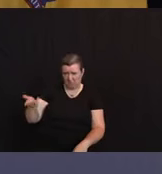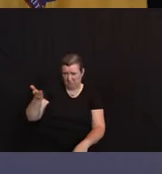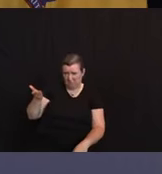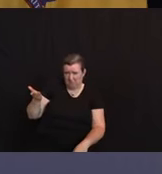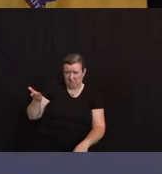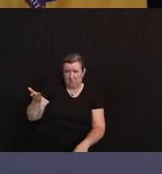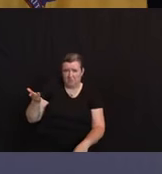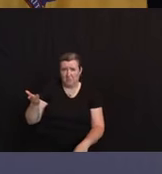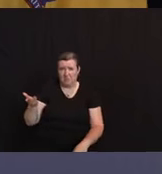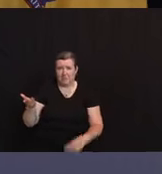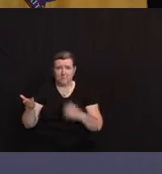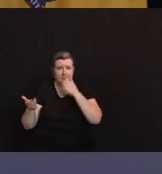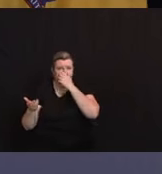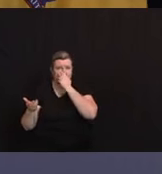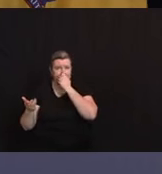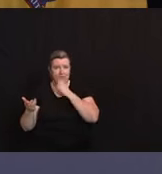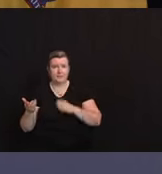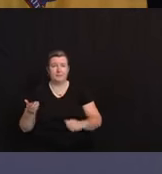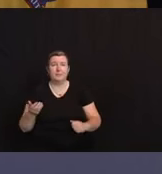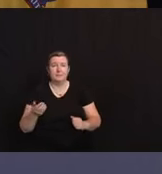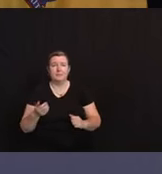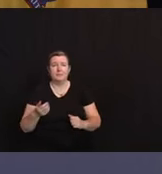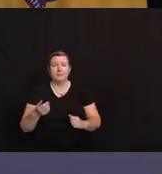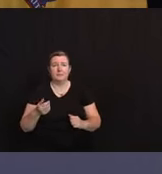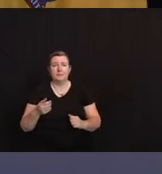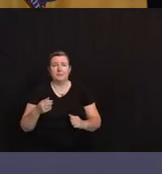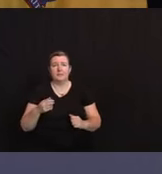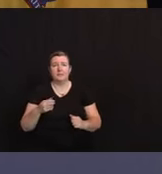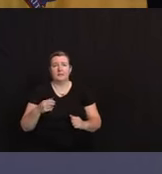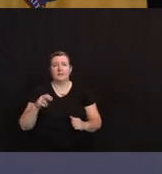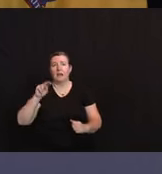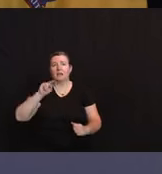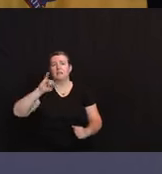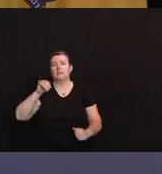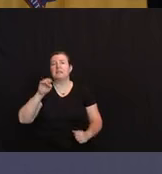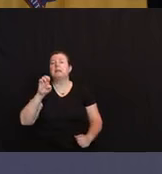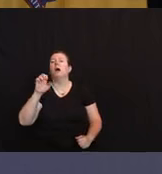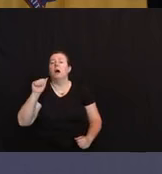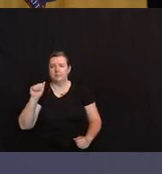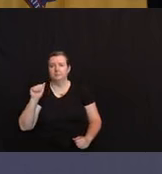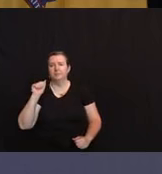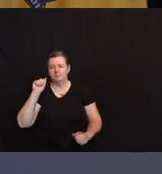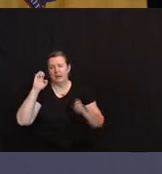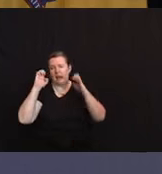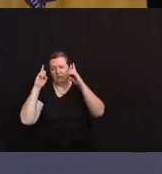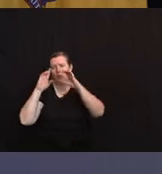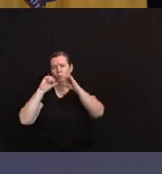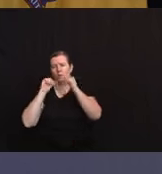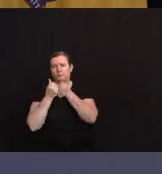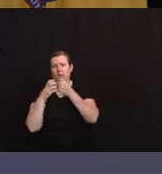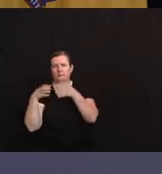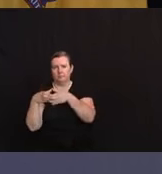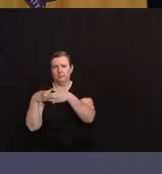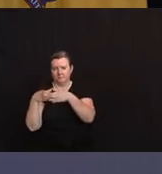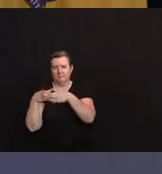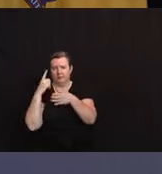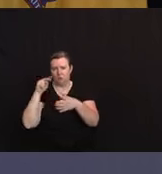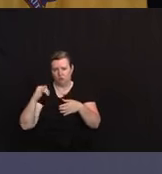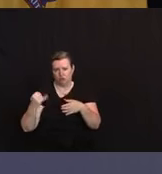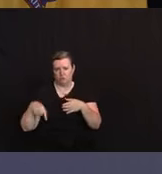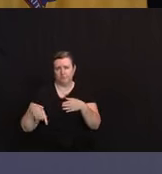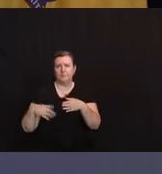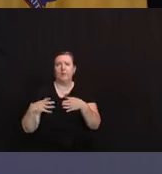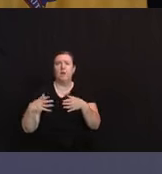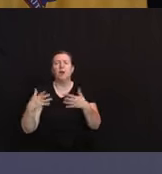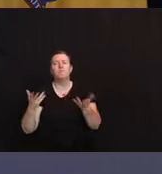that we were pursuing in any event. And I will say this, I believe, Dan, it'll be Friday that we're going to have a